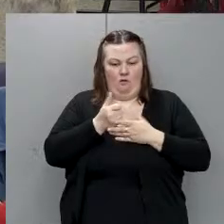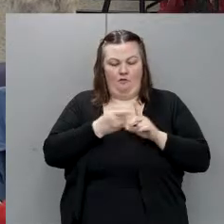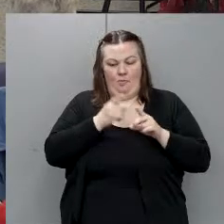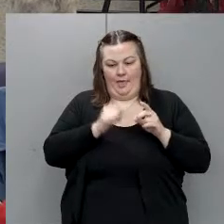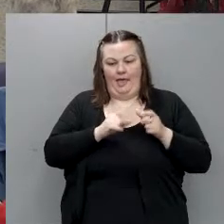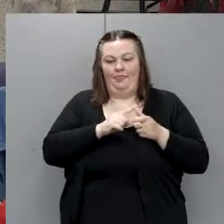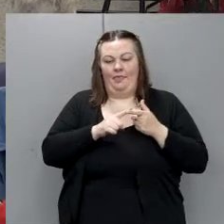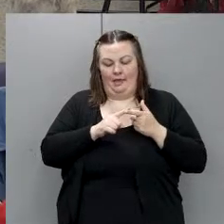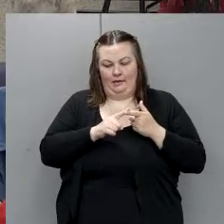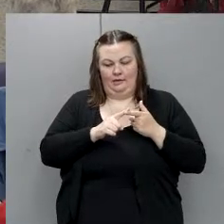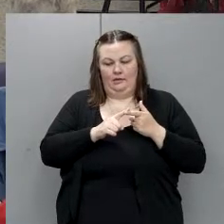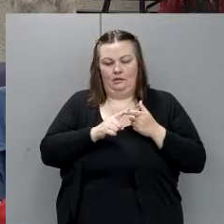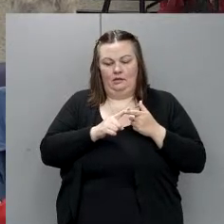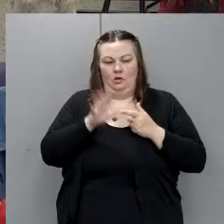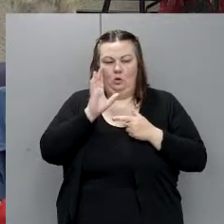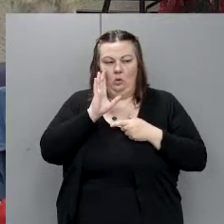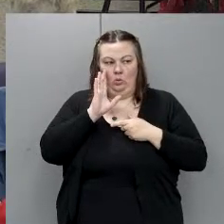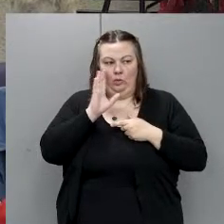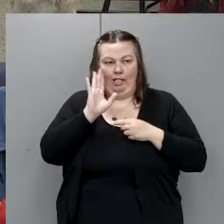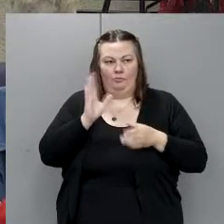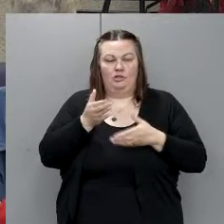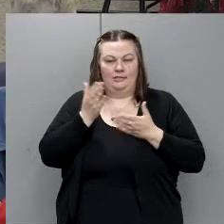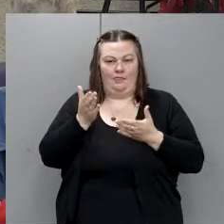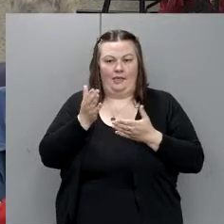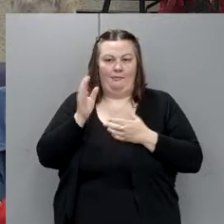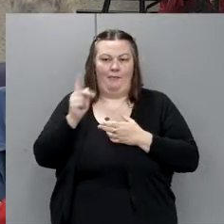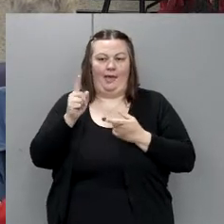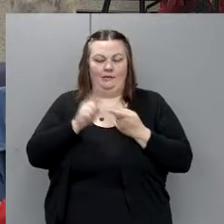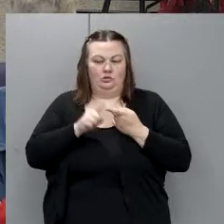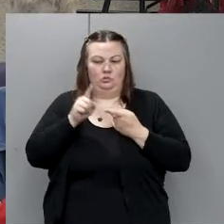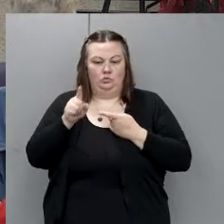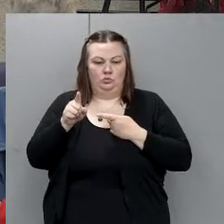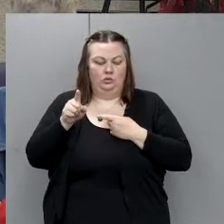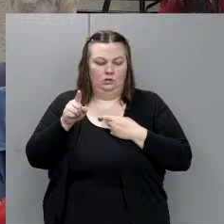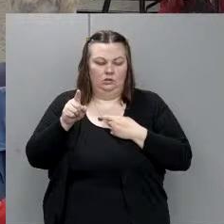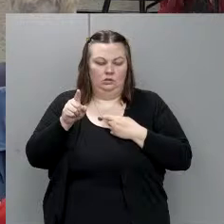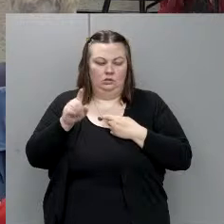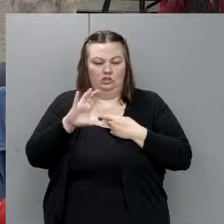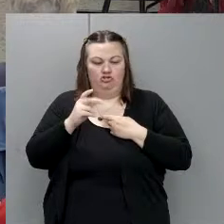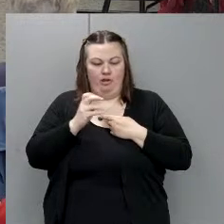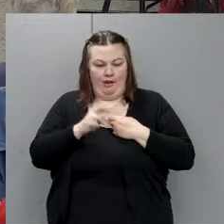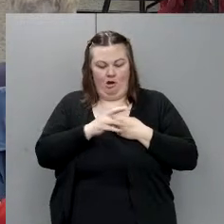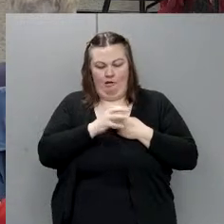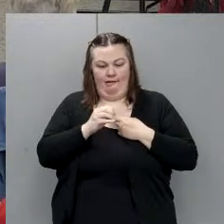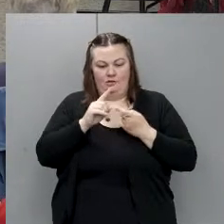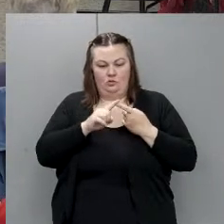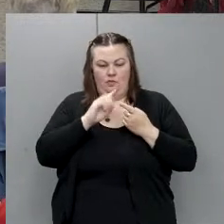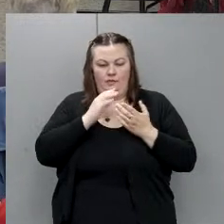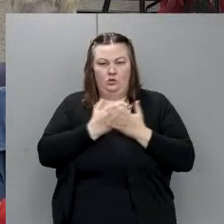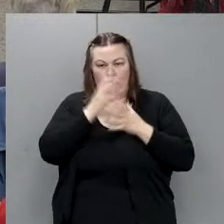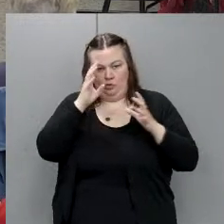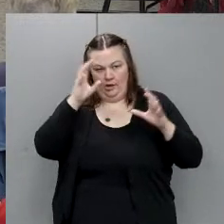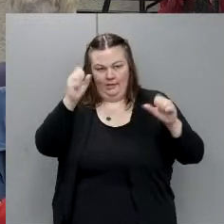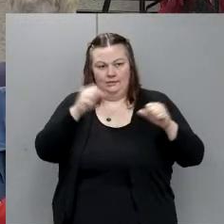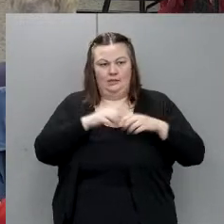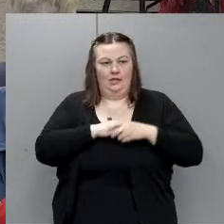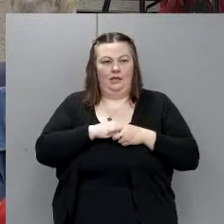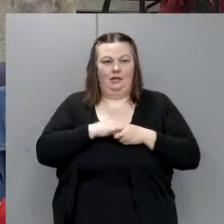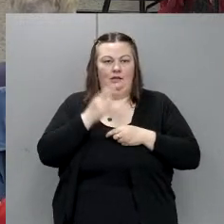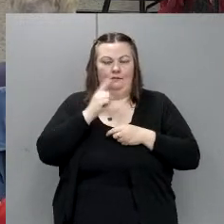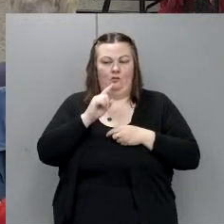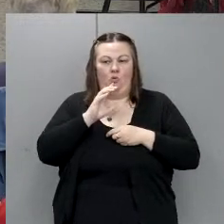removed from it, and then I will present that back to the chair and to the new president